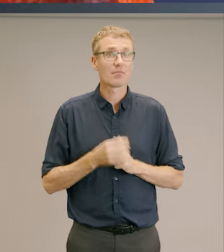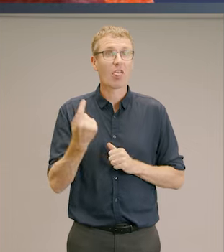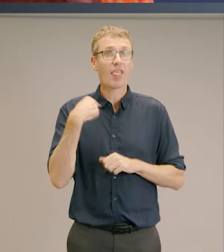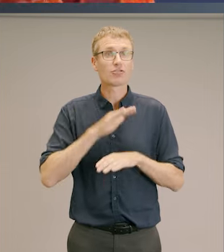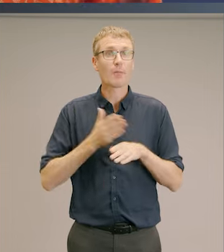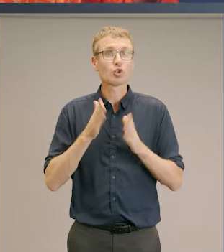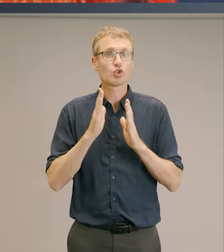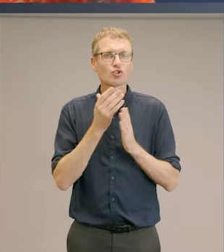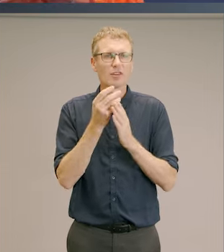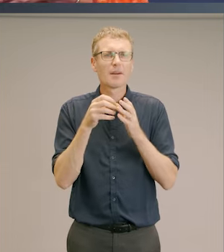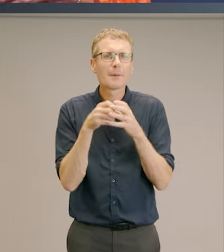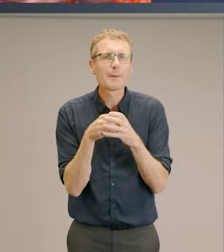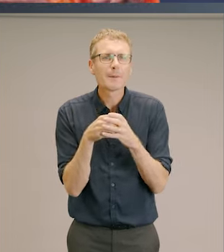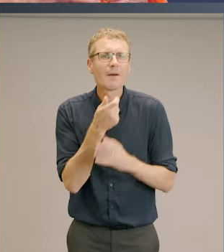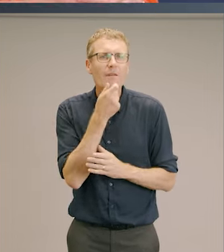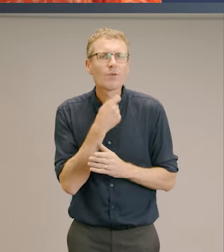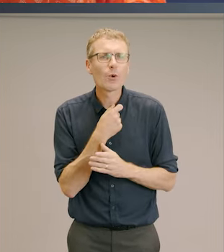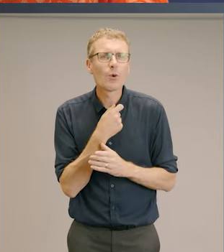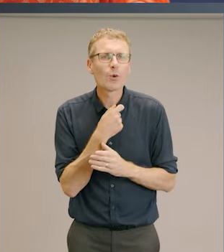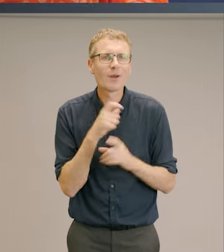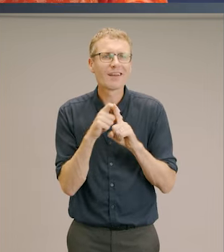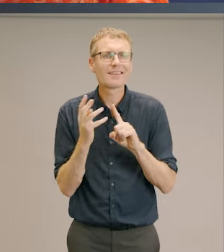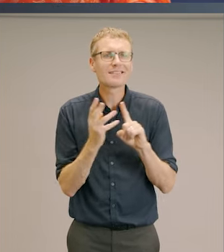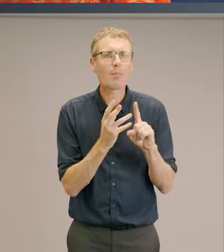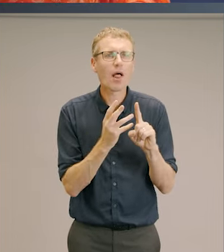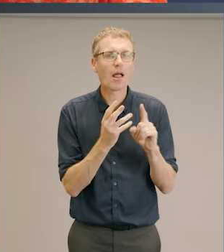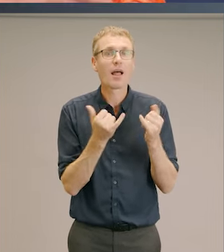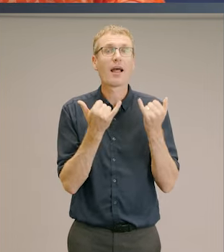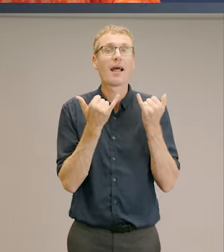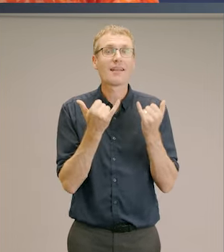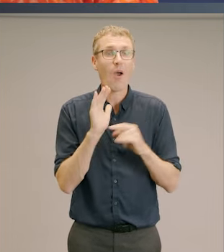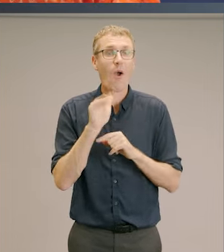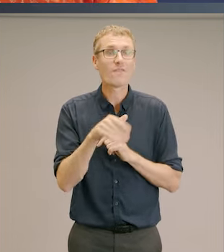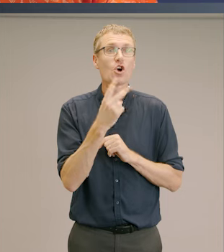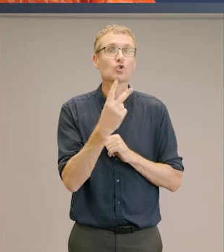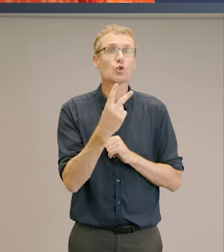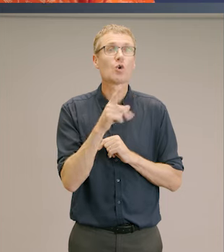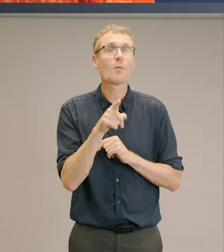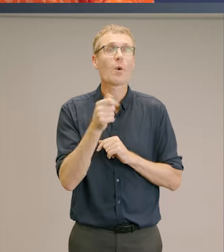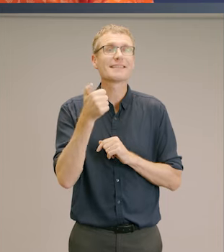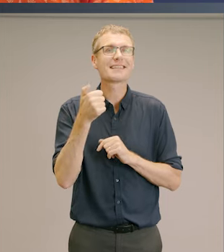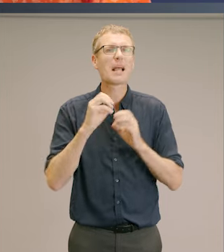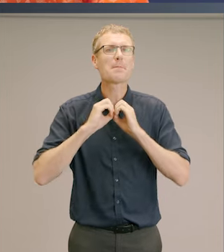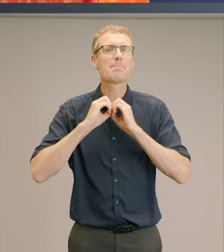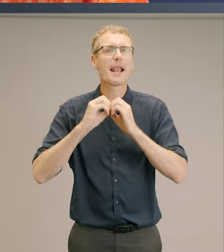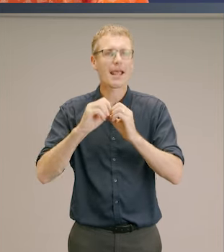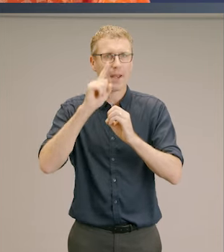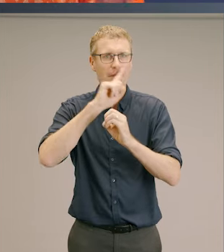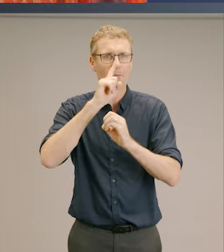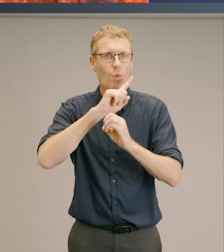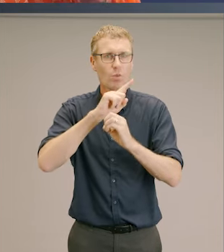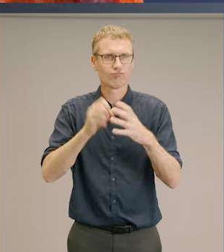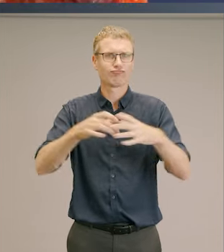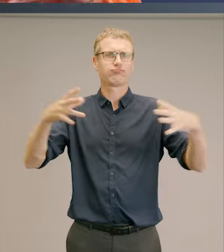The church exploded from a handful of followers to over 2.6 billion people today.